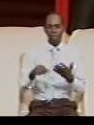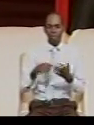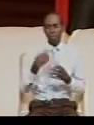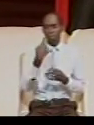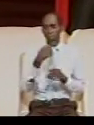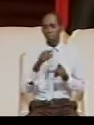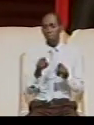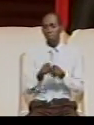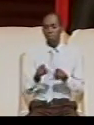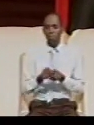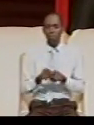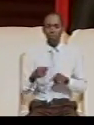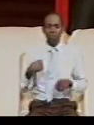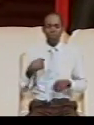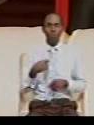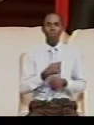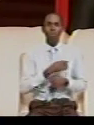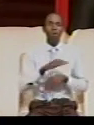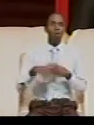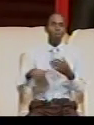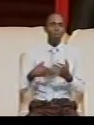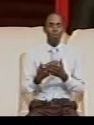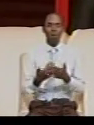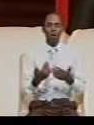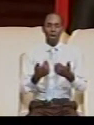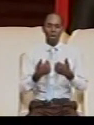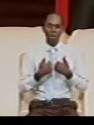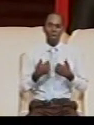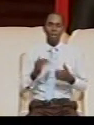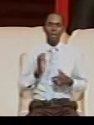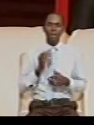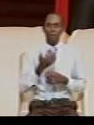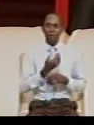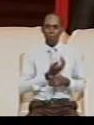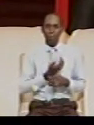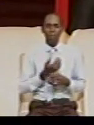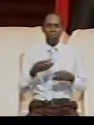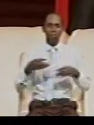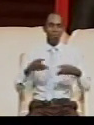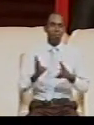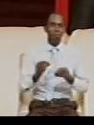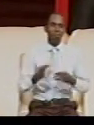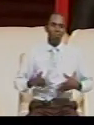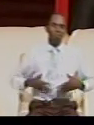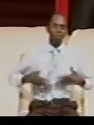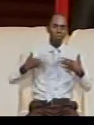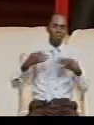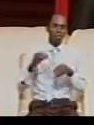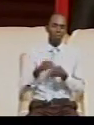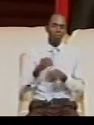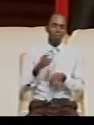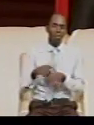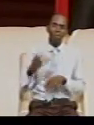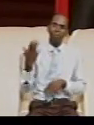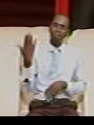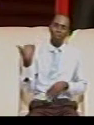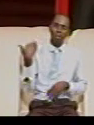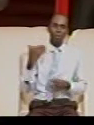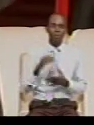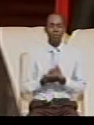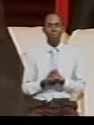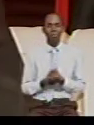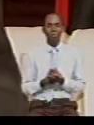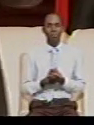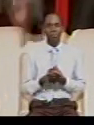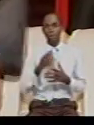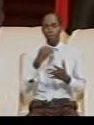we all had our conversation, our manner of life in times past. It